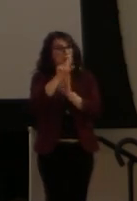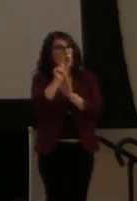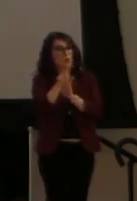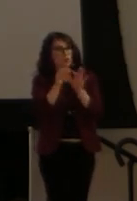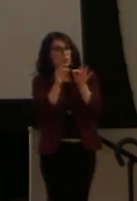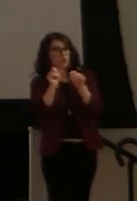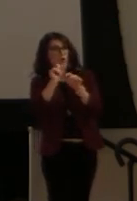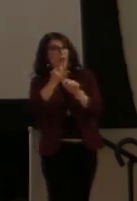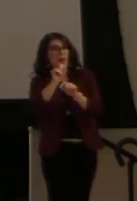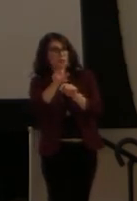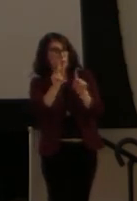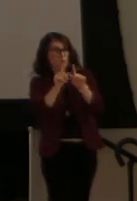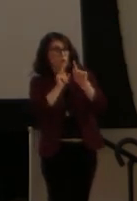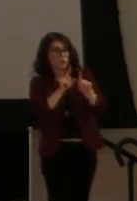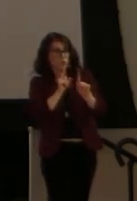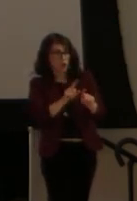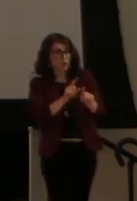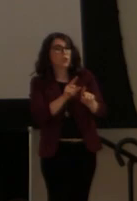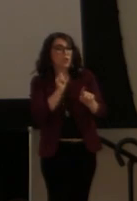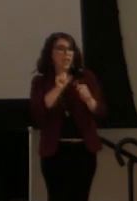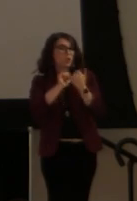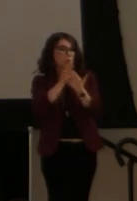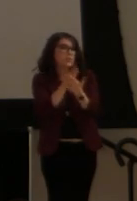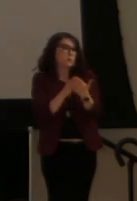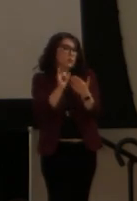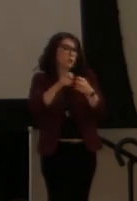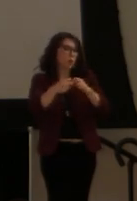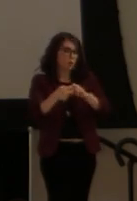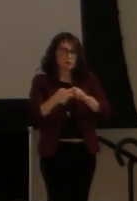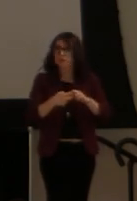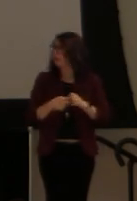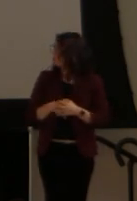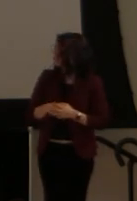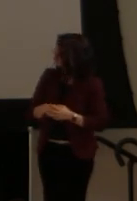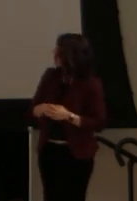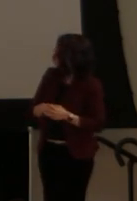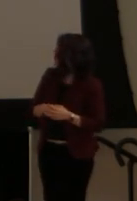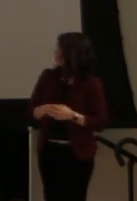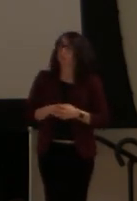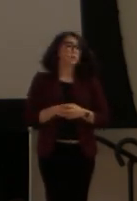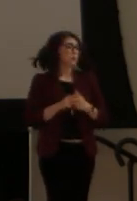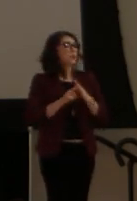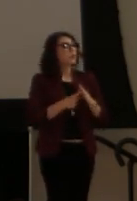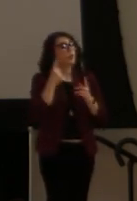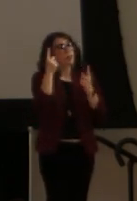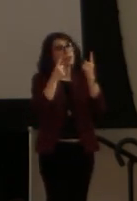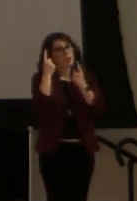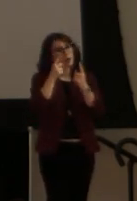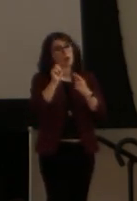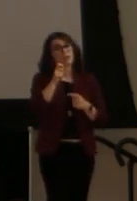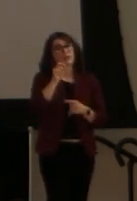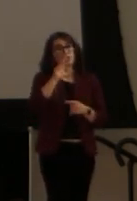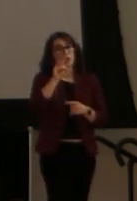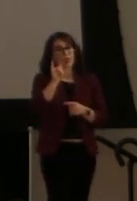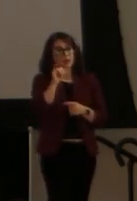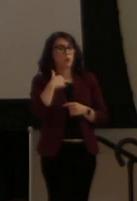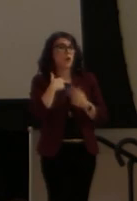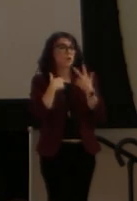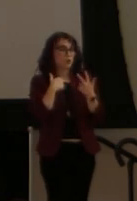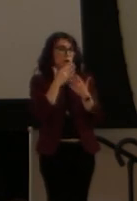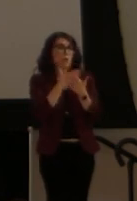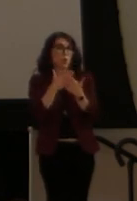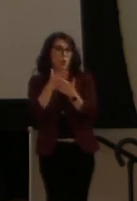respondents can address some of these problems. So when thinking about sexuality, we have three components that we're